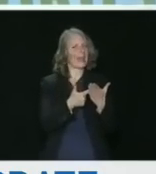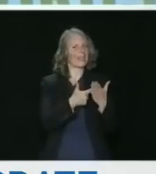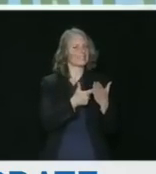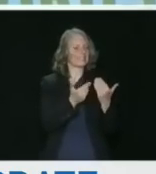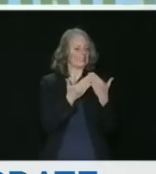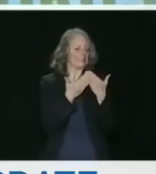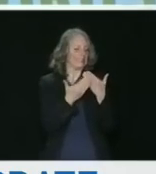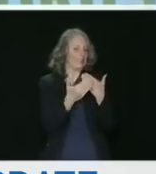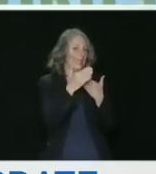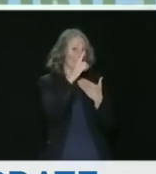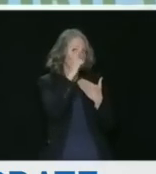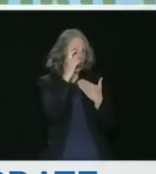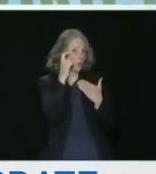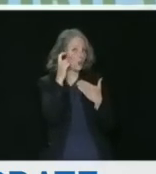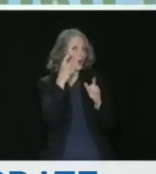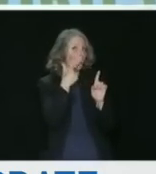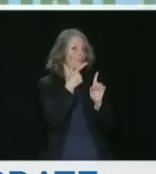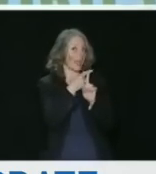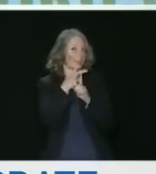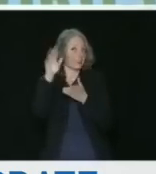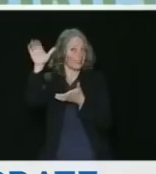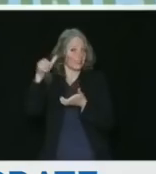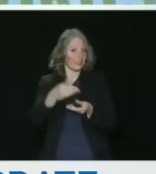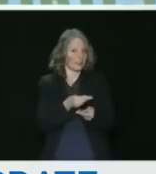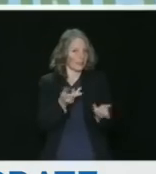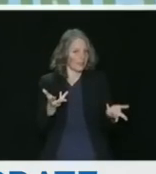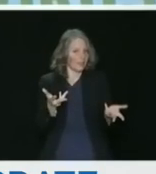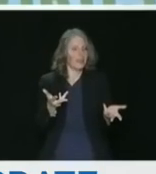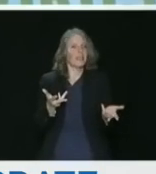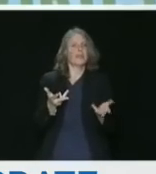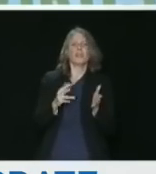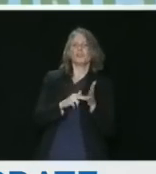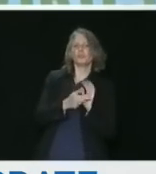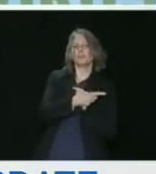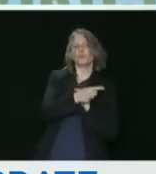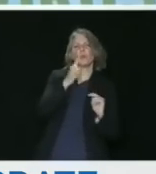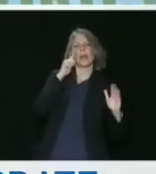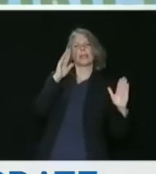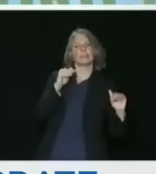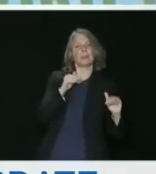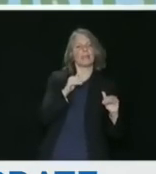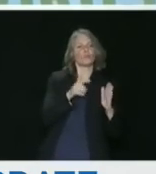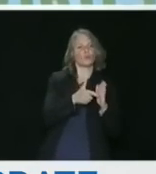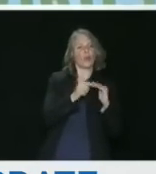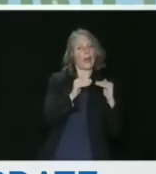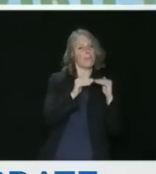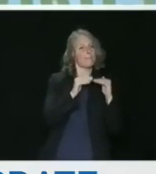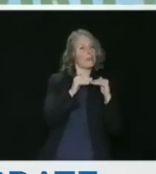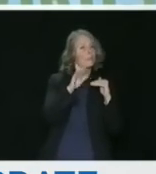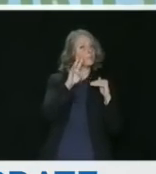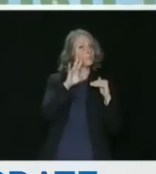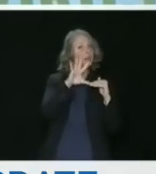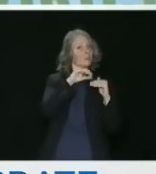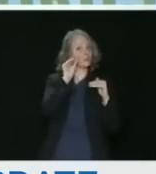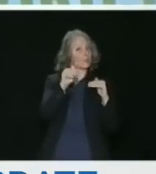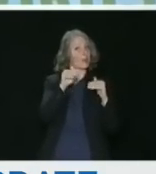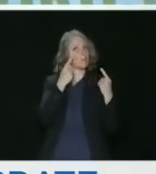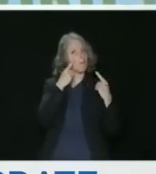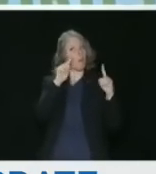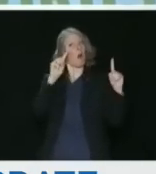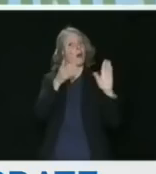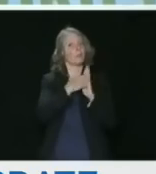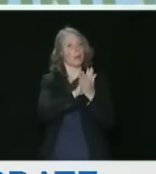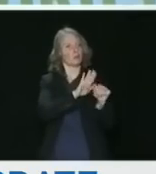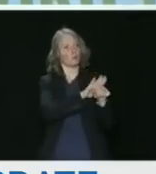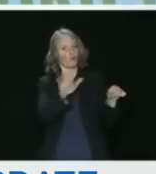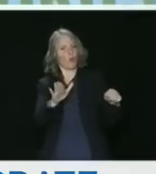that public health's opinion, it will take a minimum of 75% to kind of reach the herd immunity that we've discussed? And also, Dr.